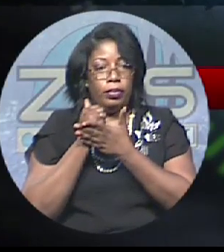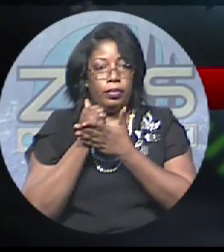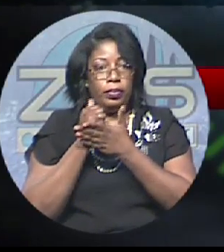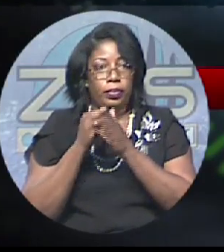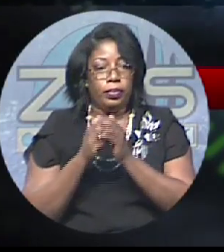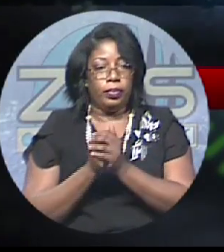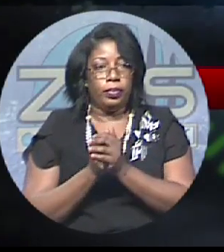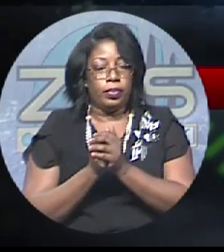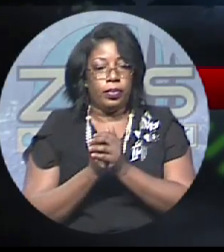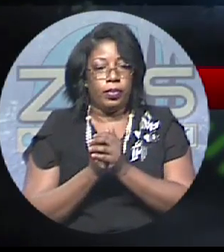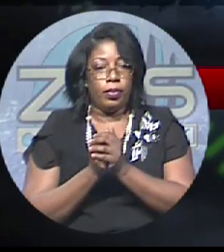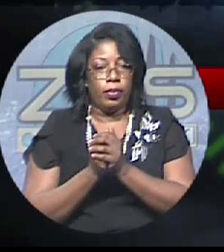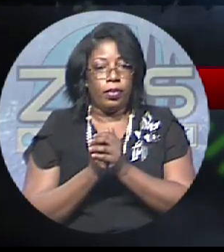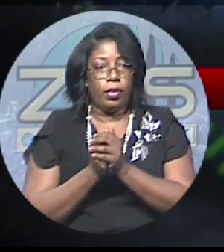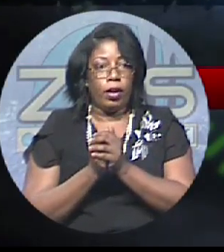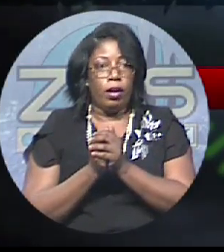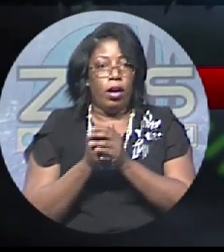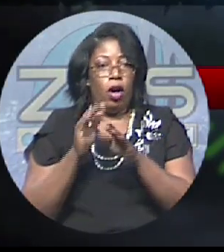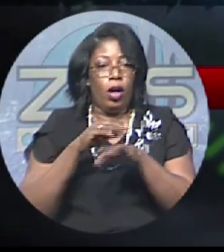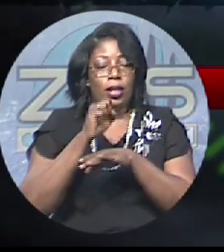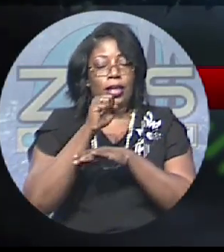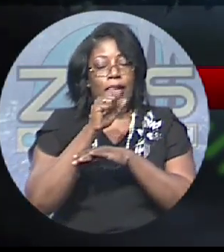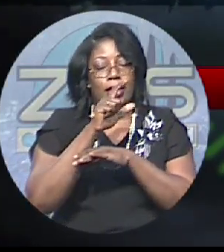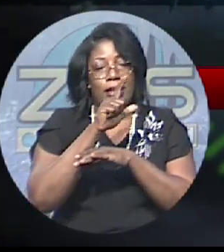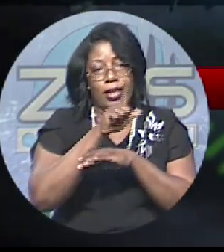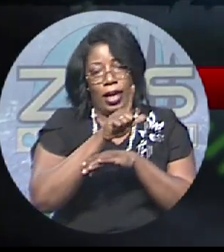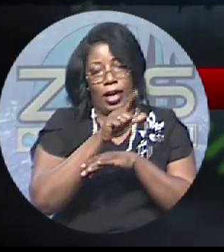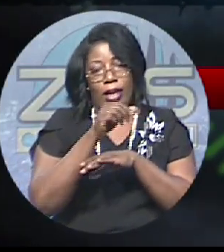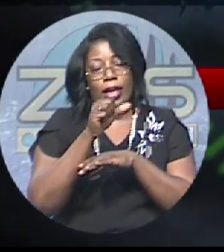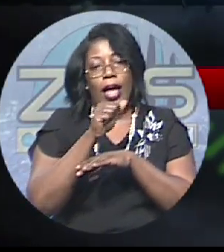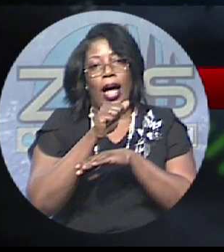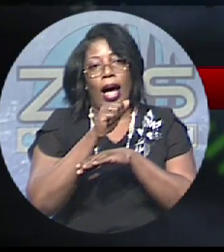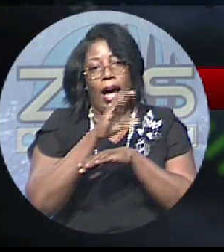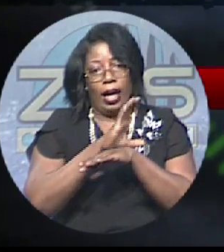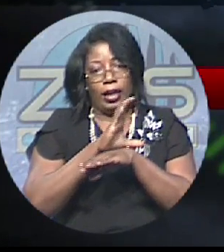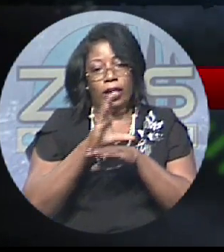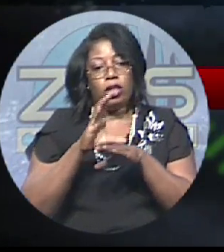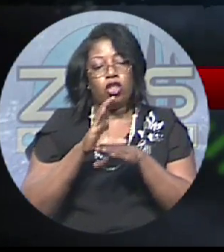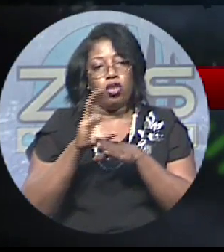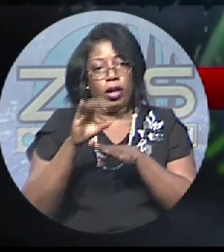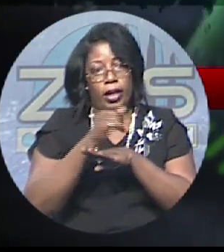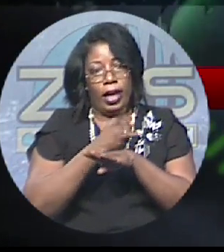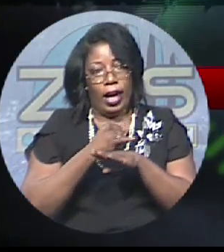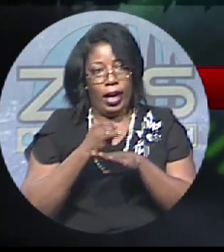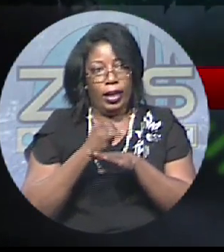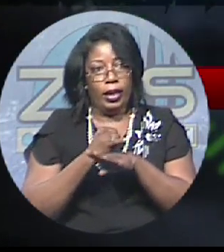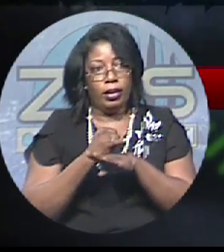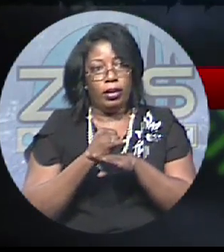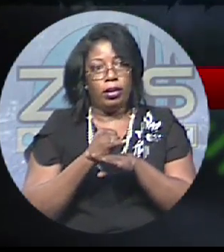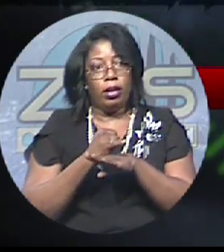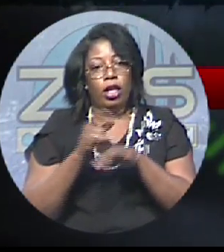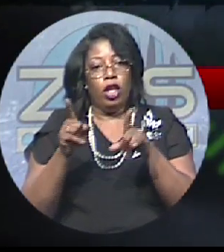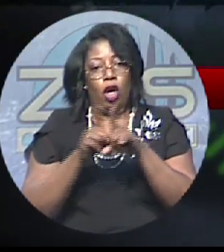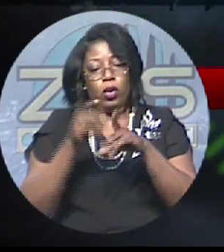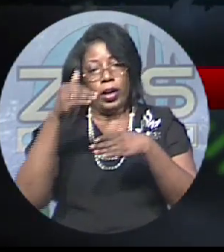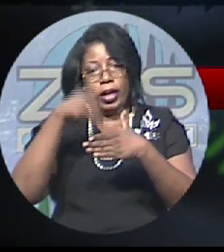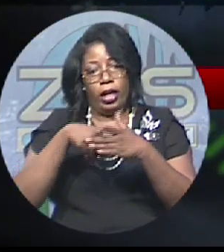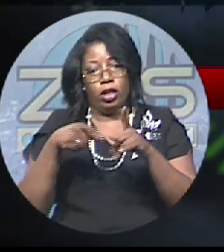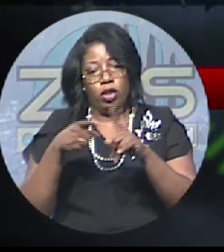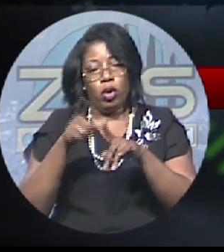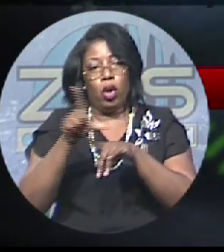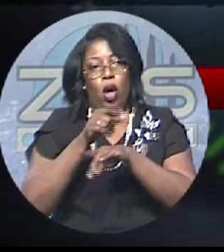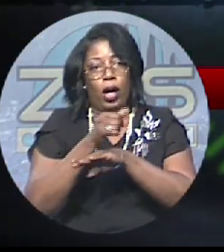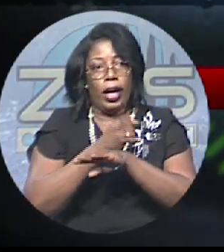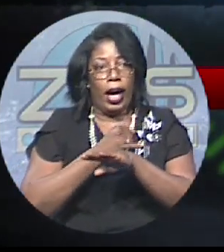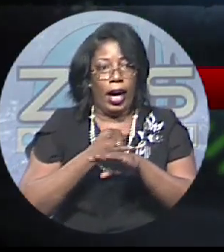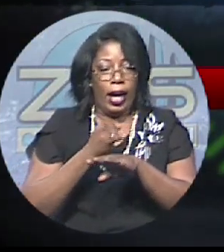Hurricane Joaquin on those islands of San Salvador, Acklins, and Crooked Island. A team of Marines were also flown into Stella Maris, Long